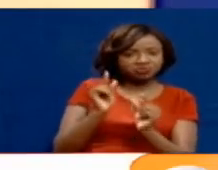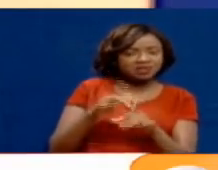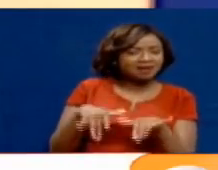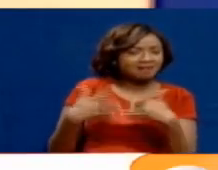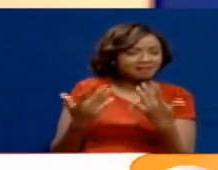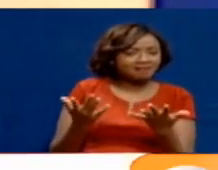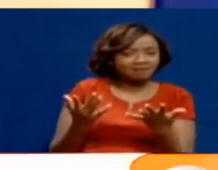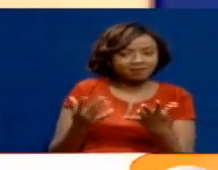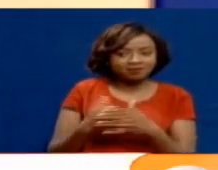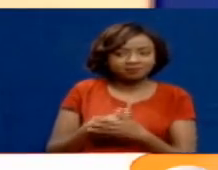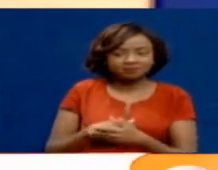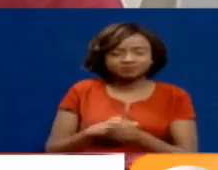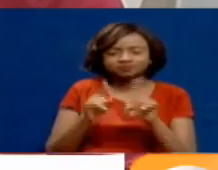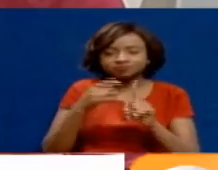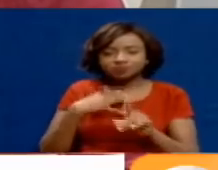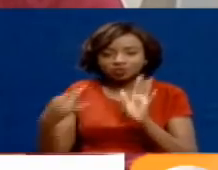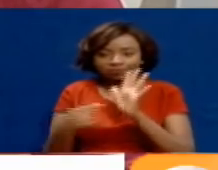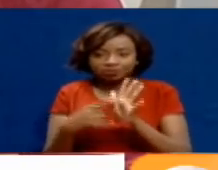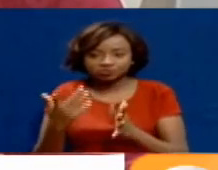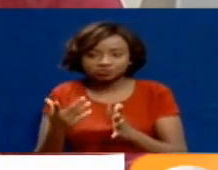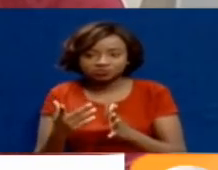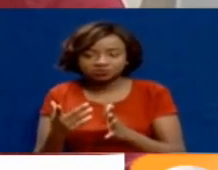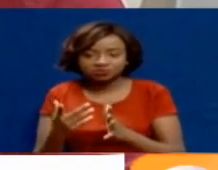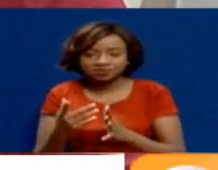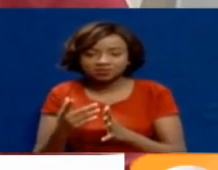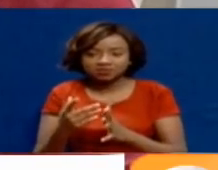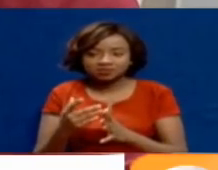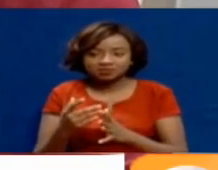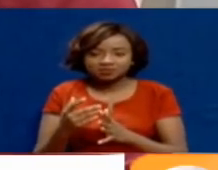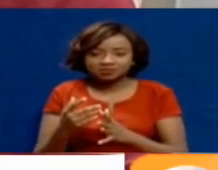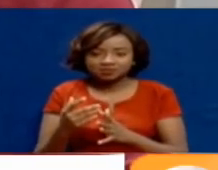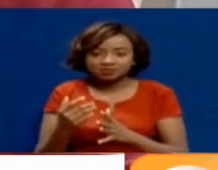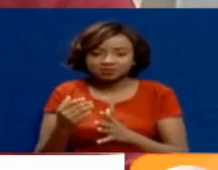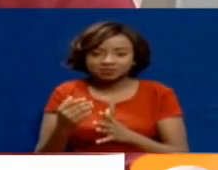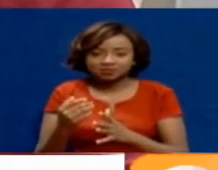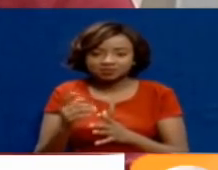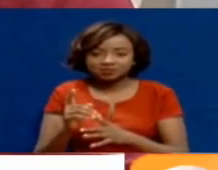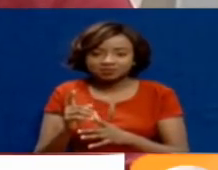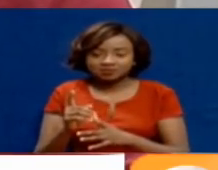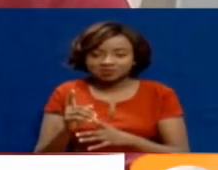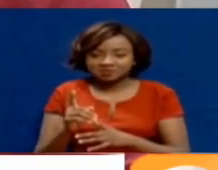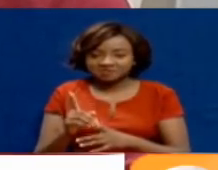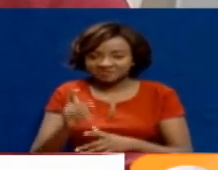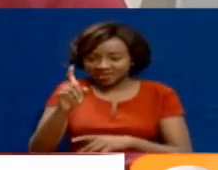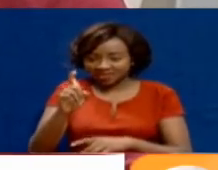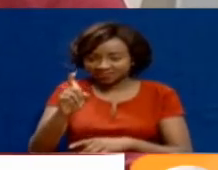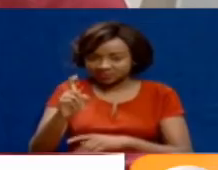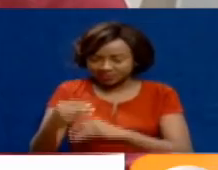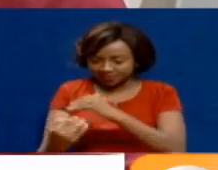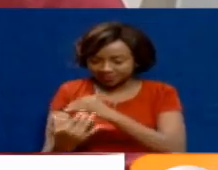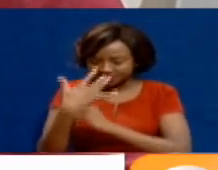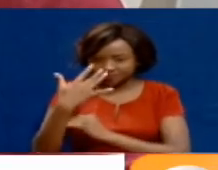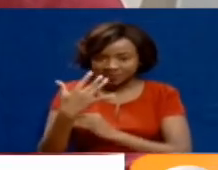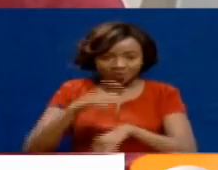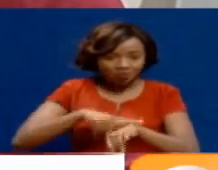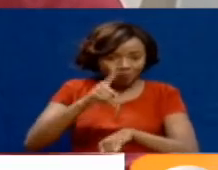we get into that, I would like to highlight that the bigger driver of transmission is actually close contact. Contact, so okay. When you are in close contact with someone